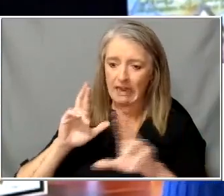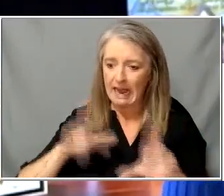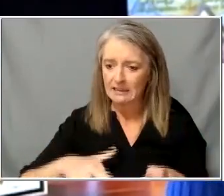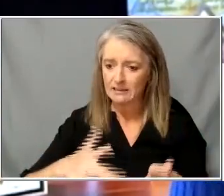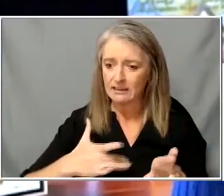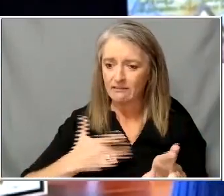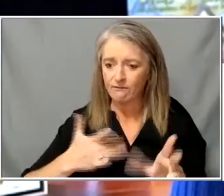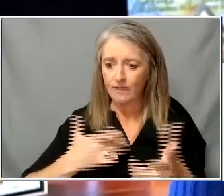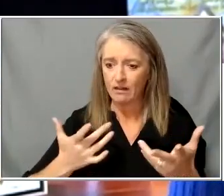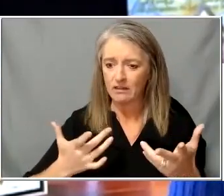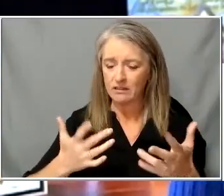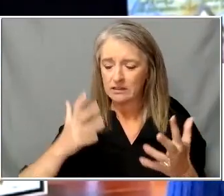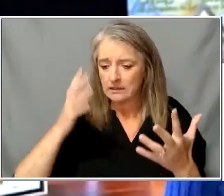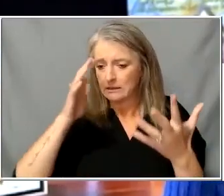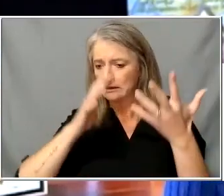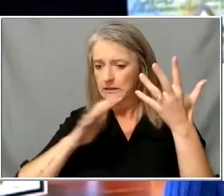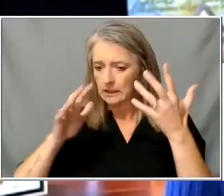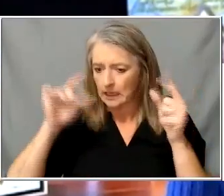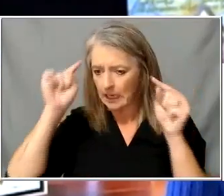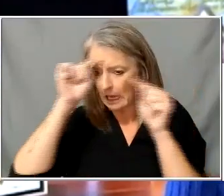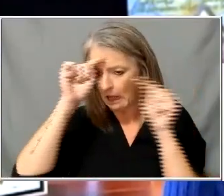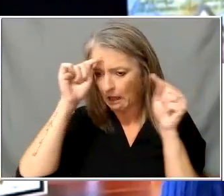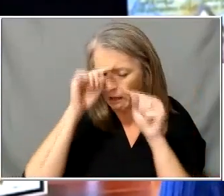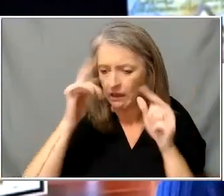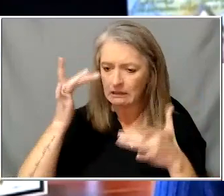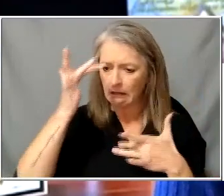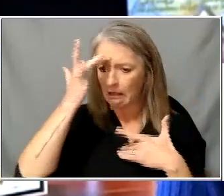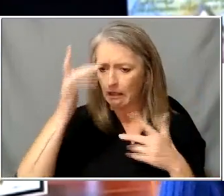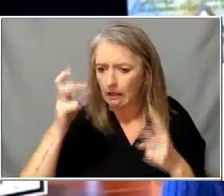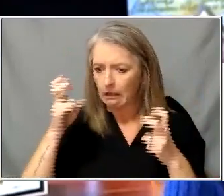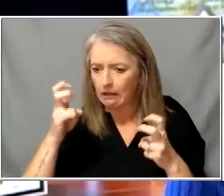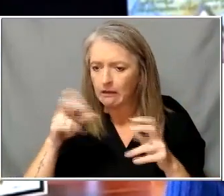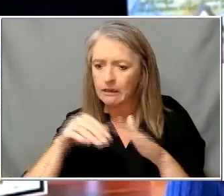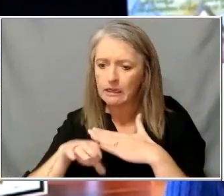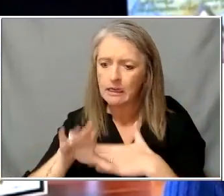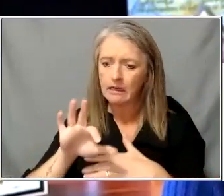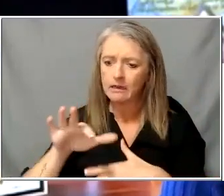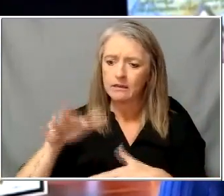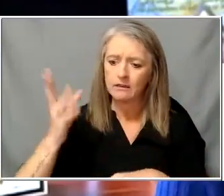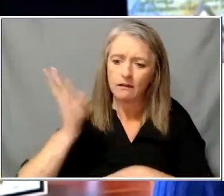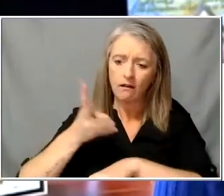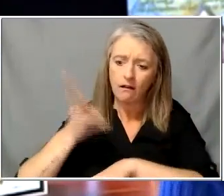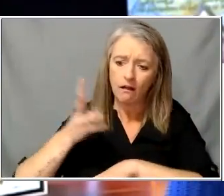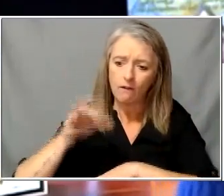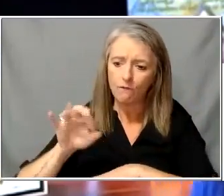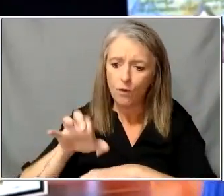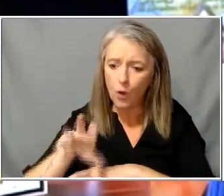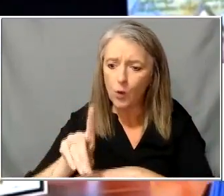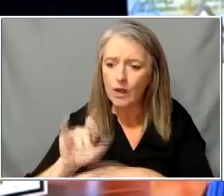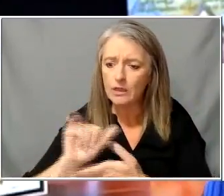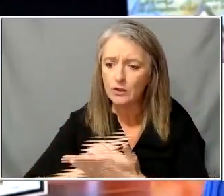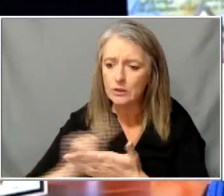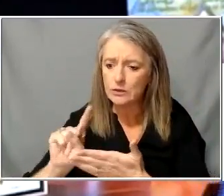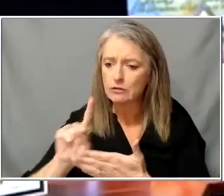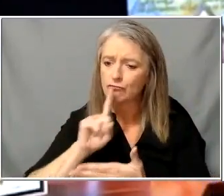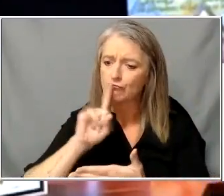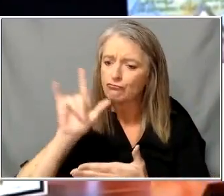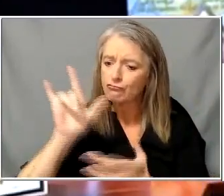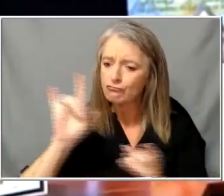felt, dizzy and headachy and ill, and I had to go in and get fluids during the week, and it was